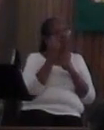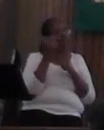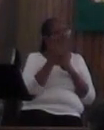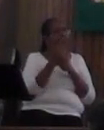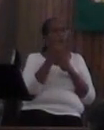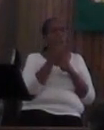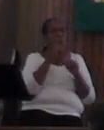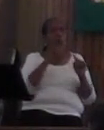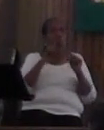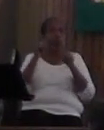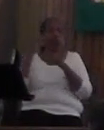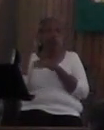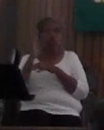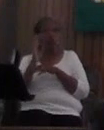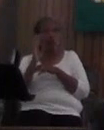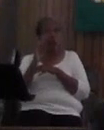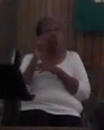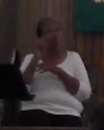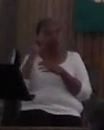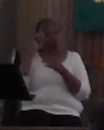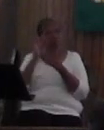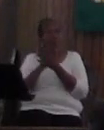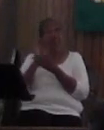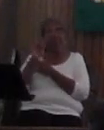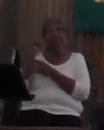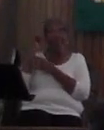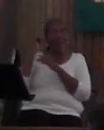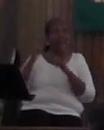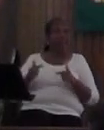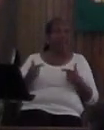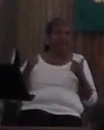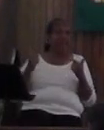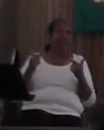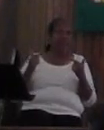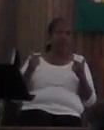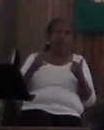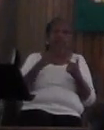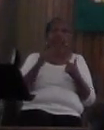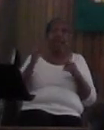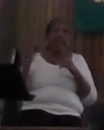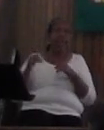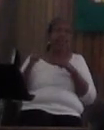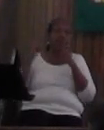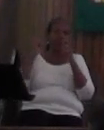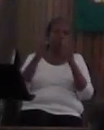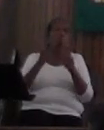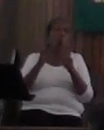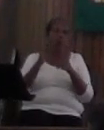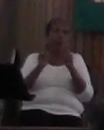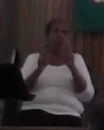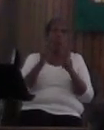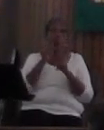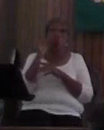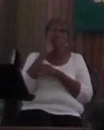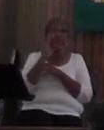who comes to him must believe that he exists and he rewards those who seek